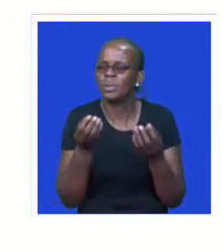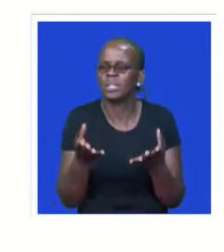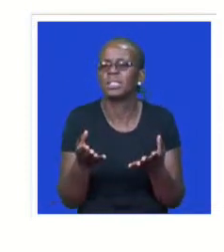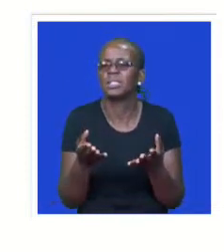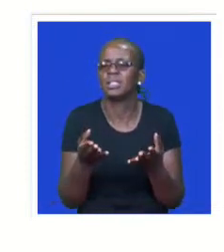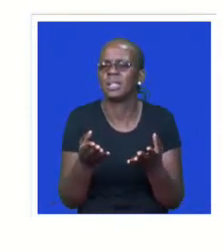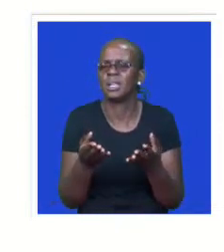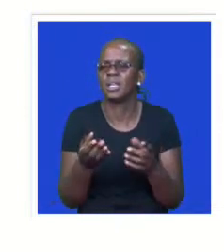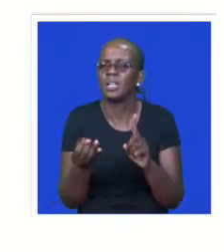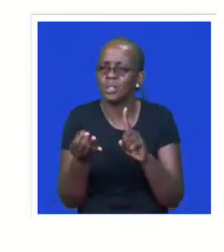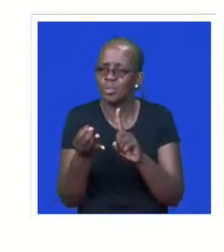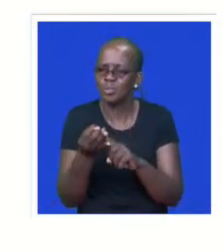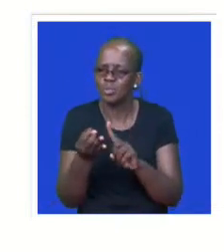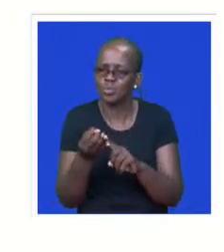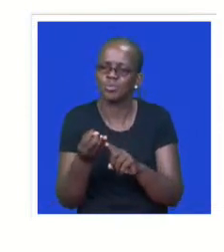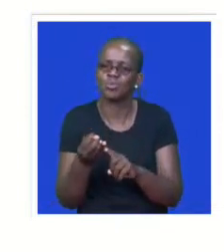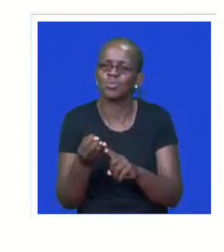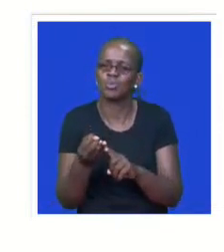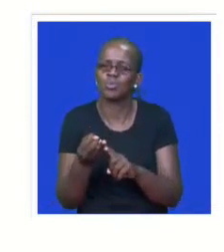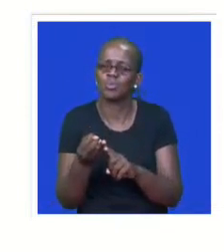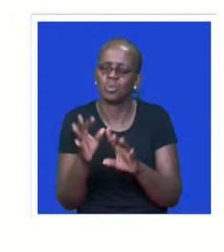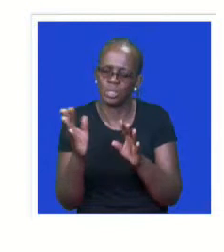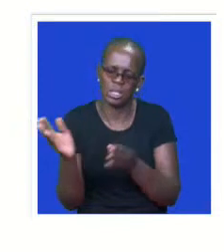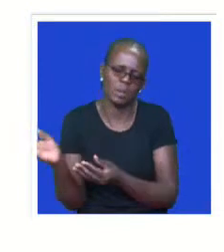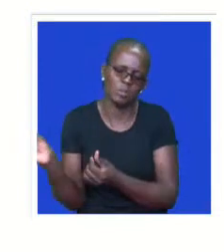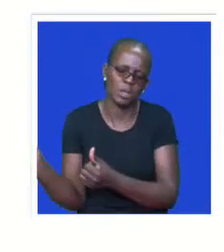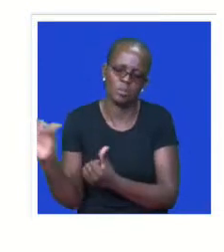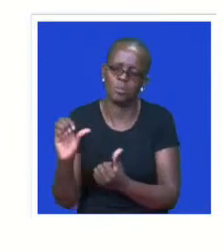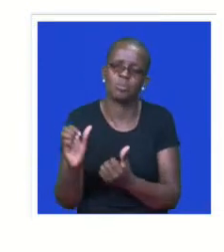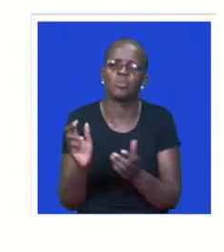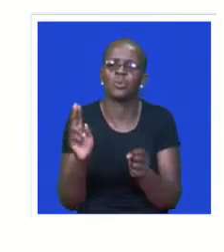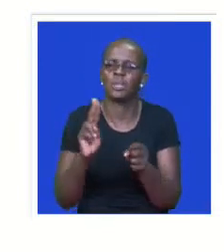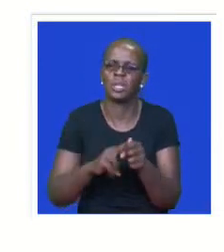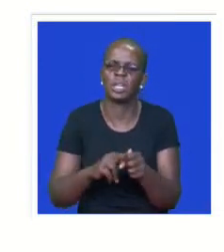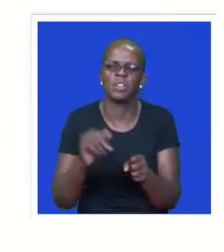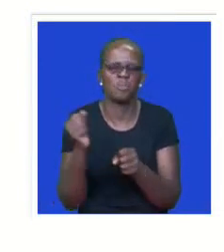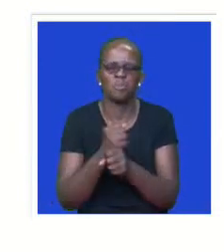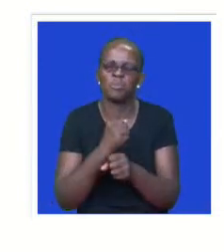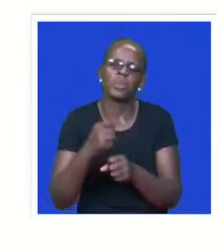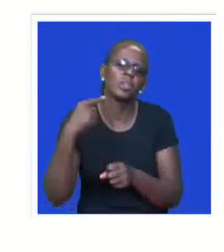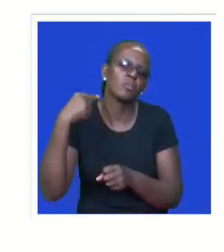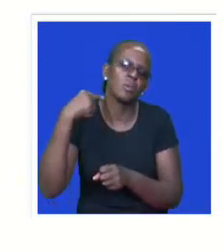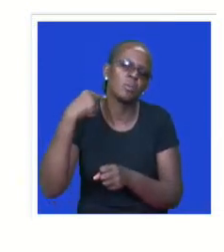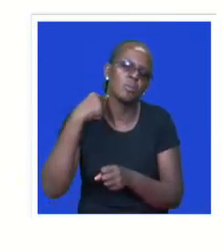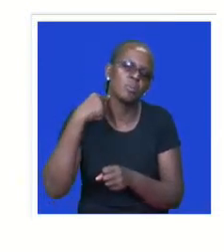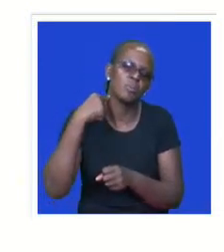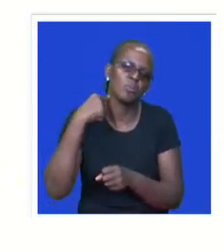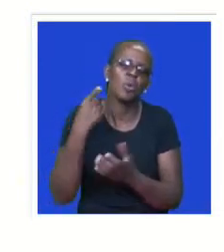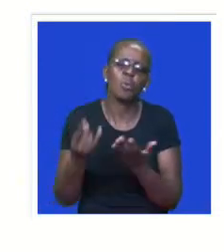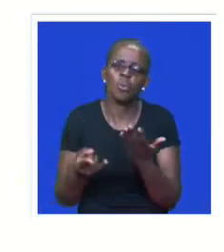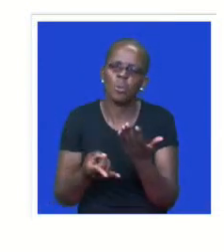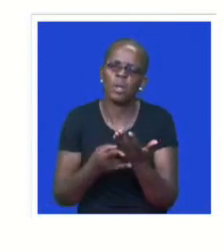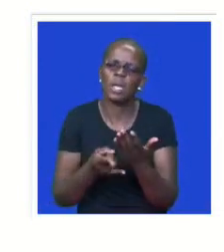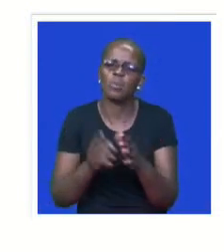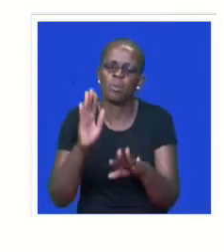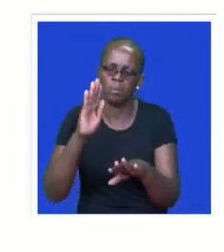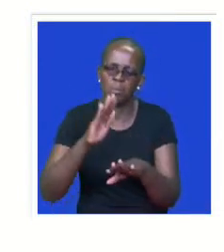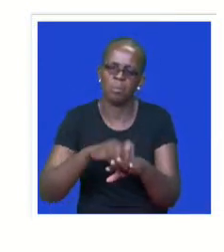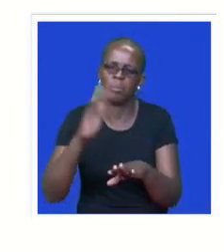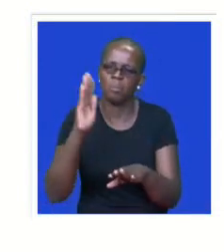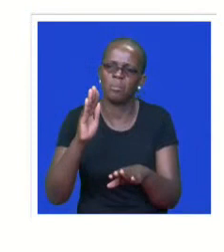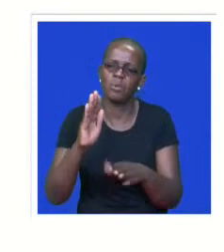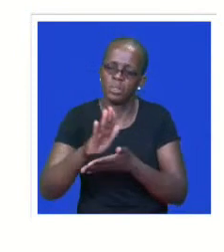chance after they disobeyed him. He did not immediately kill them, but instead he punished them and banished them from